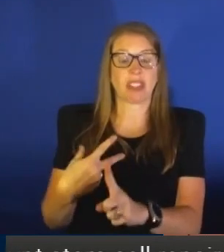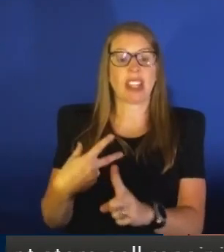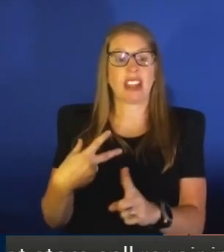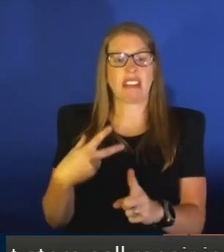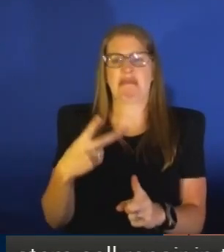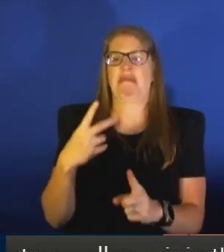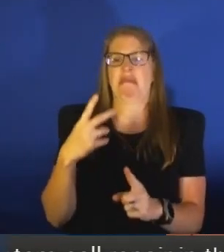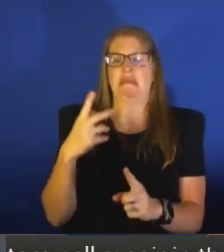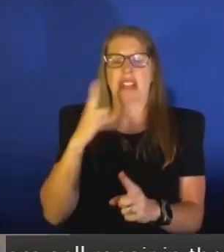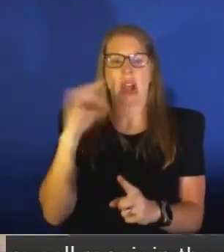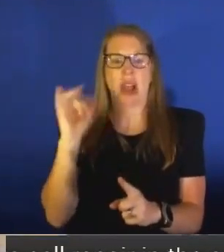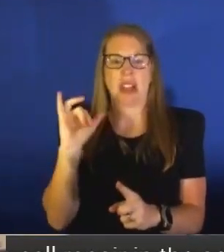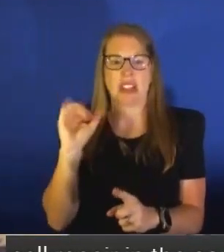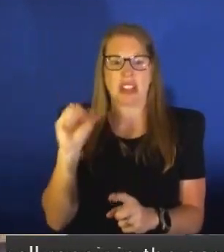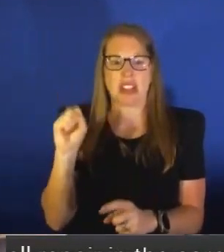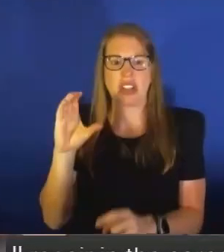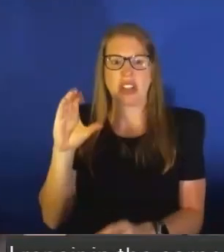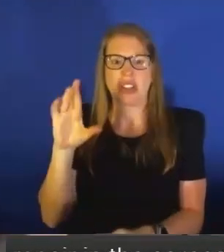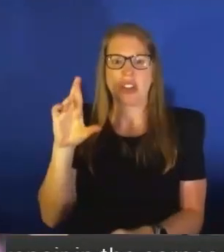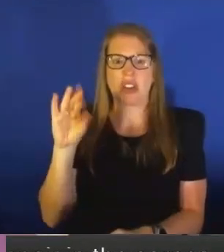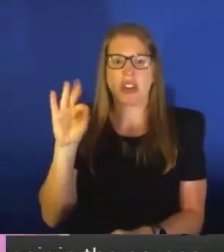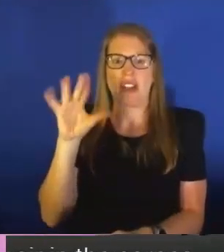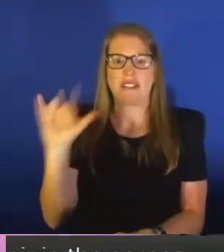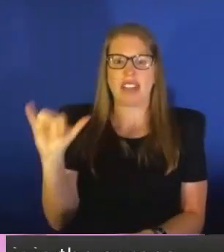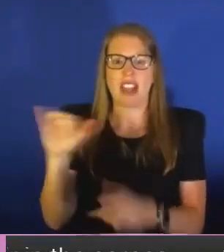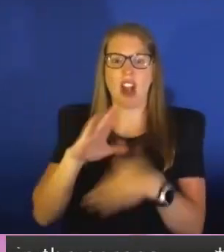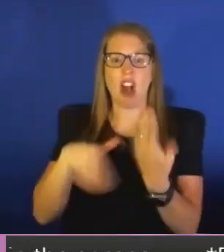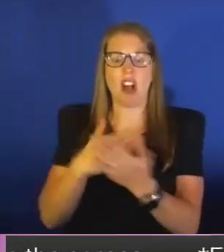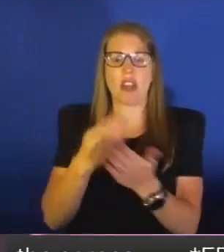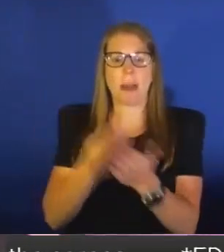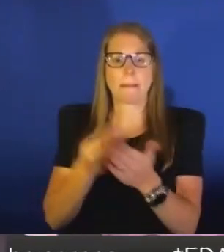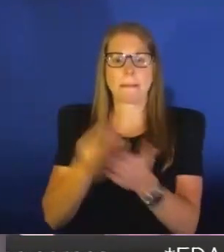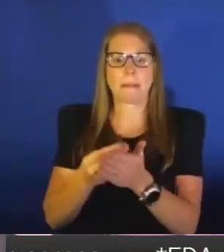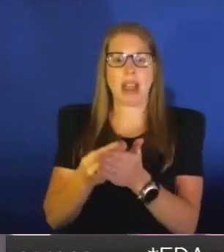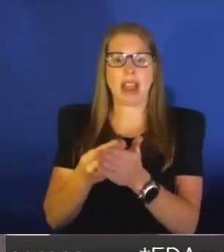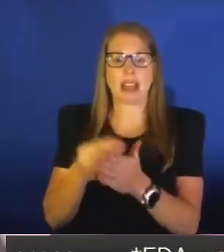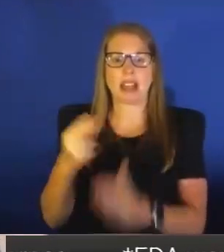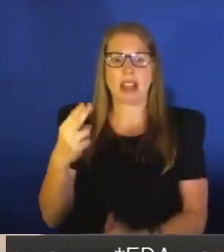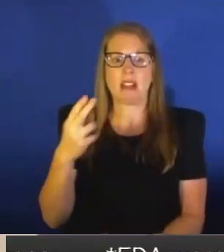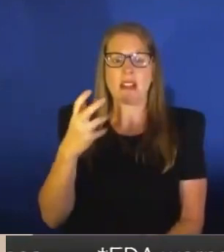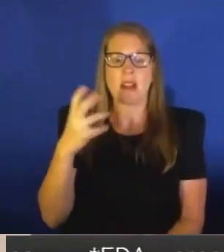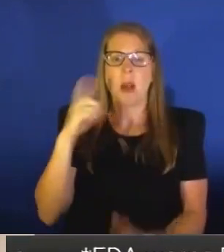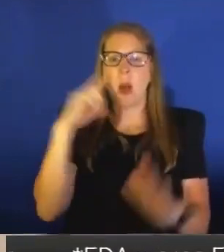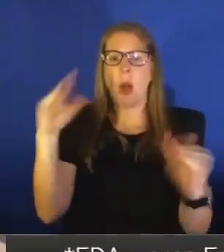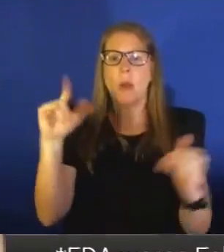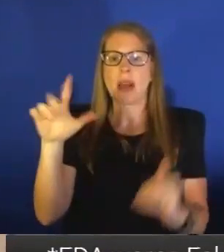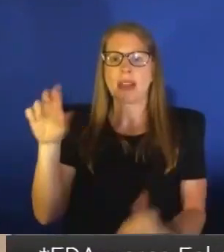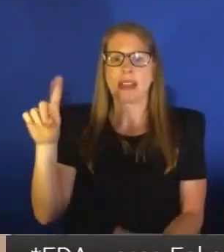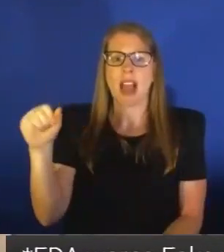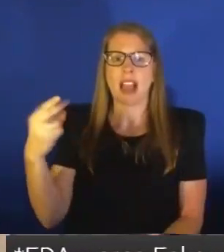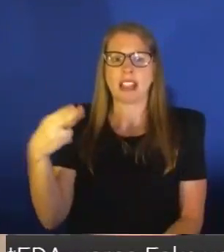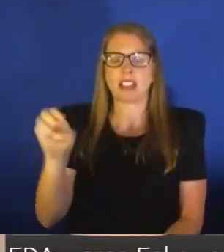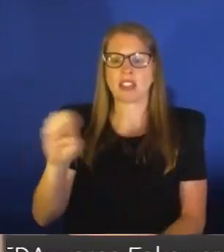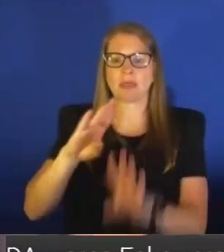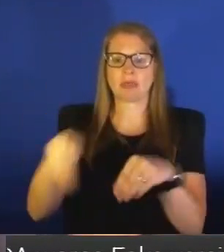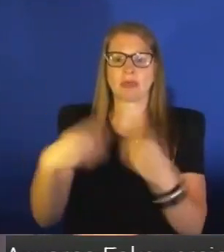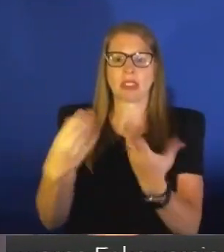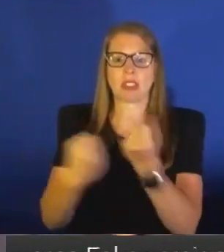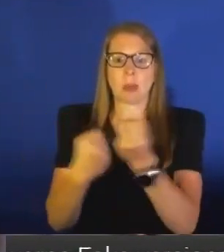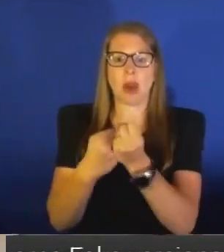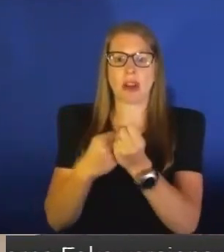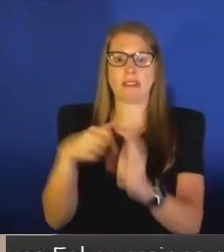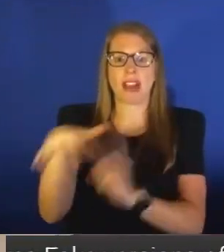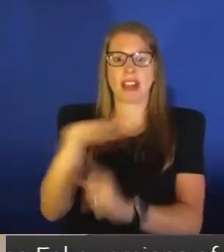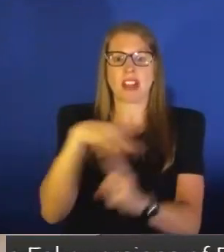all for a good cause. All those proceeds will go to Hope Lodge, which provides a supportive environment and lodging to cancer patients